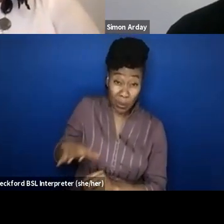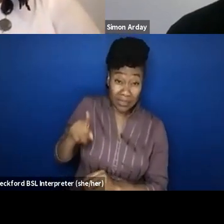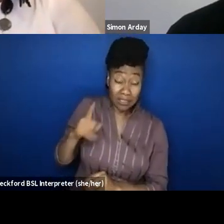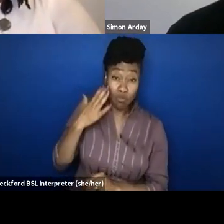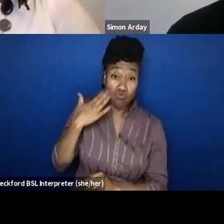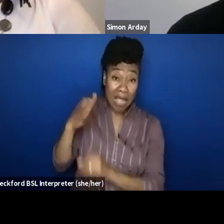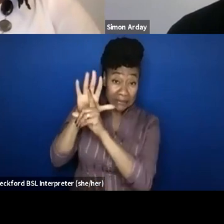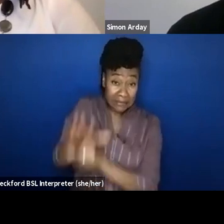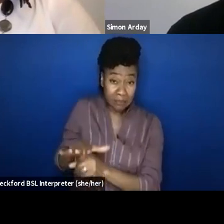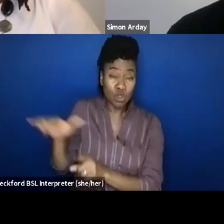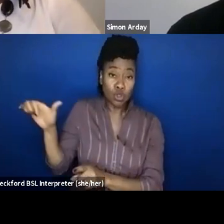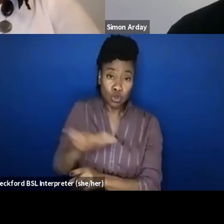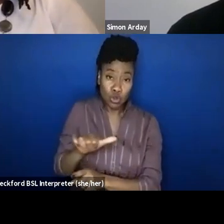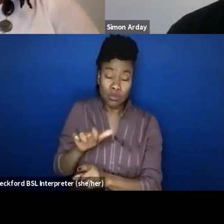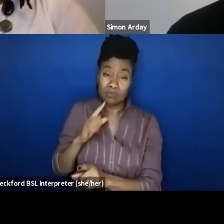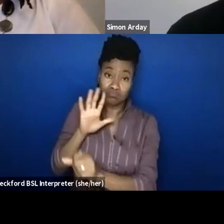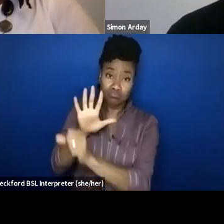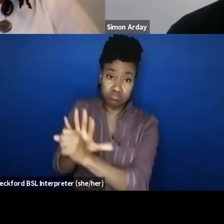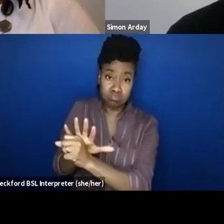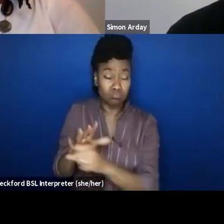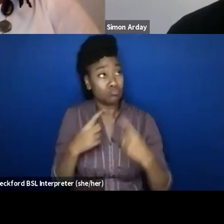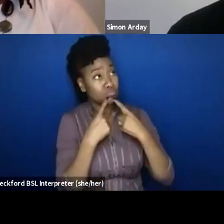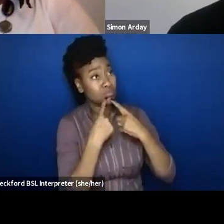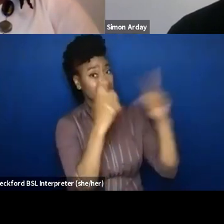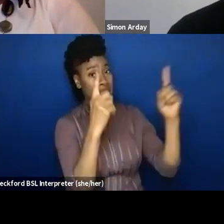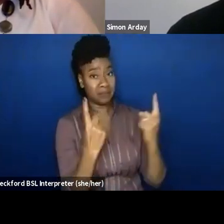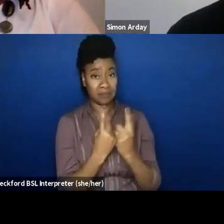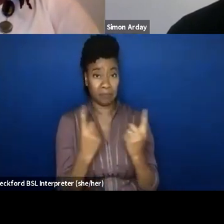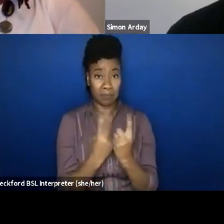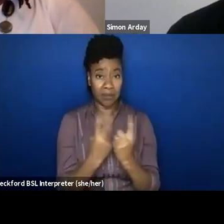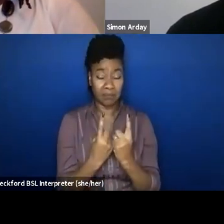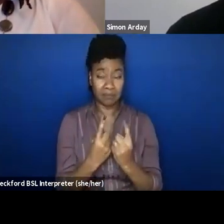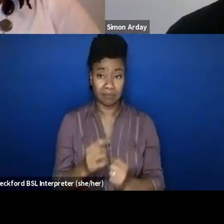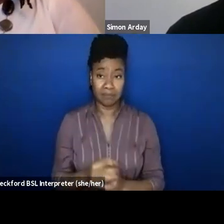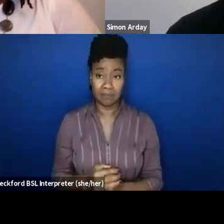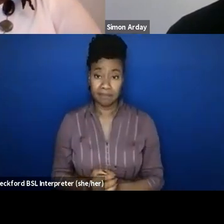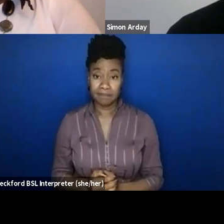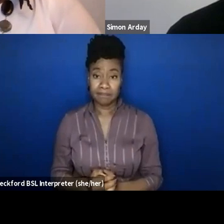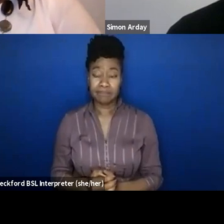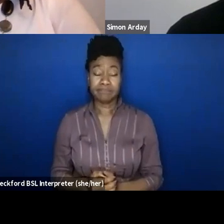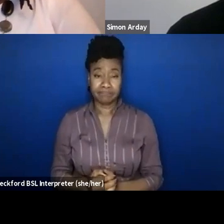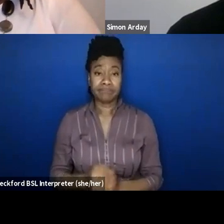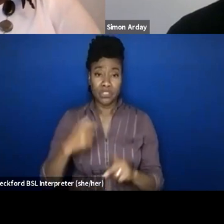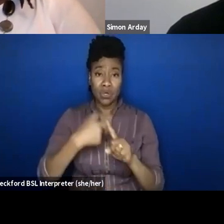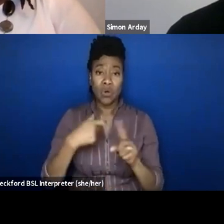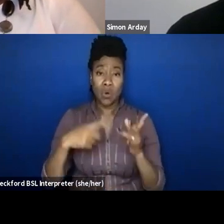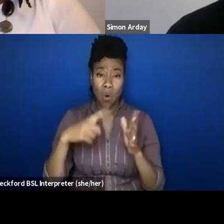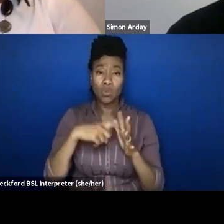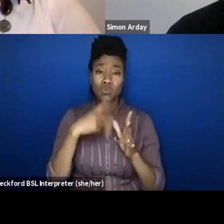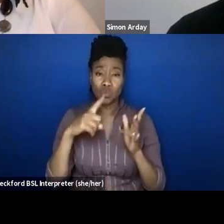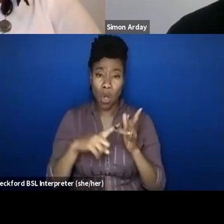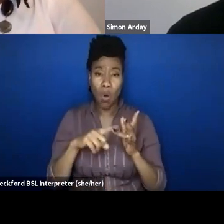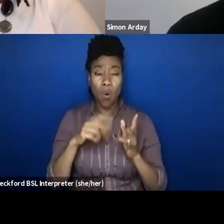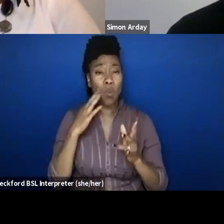Yeah. Yeah, thank you. And I think it was incredibly powerful, Kojo, when you were kind of describing